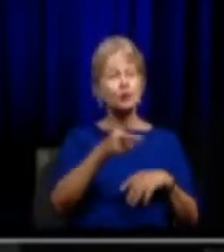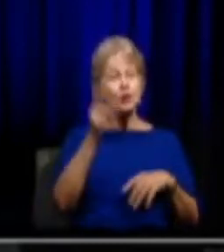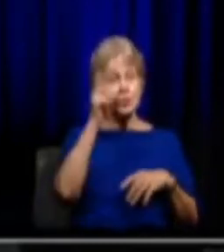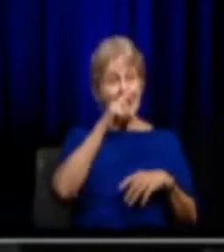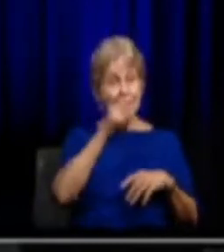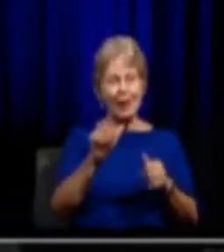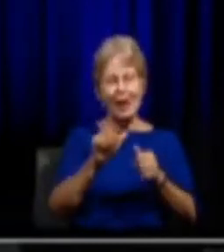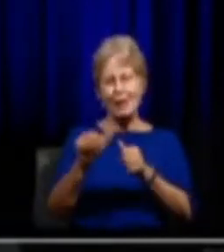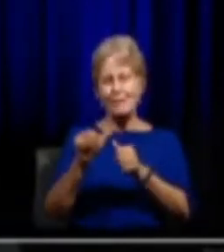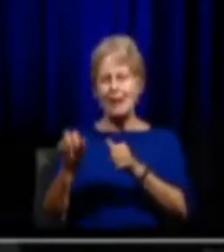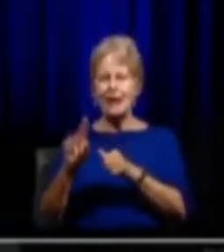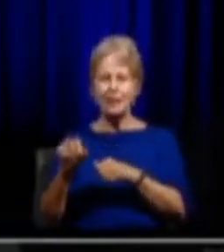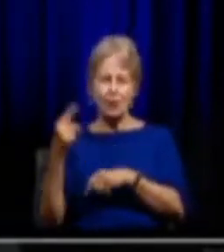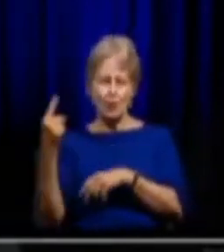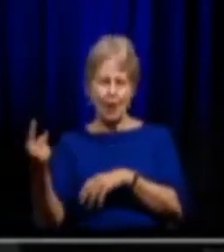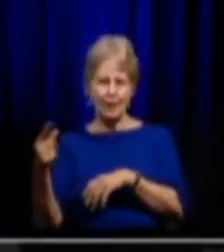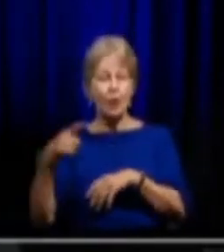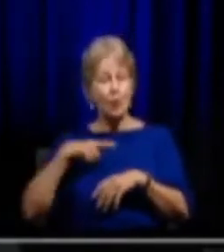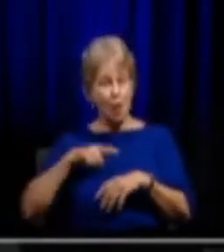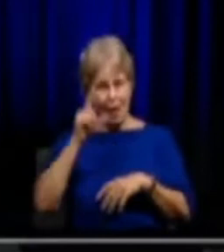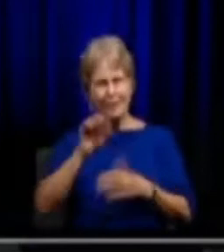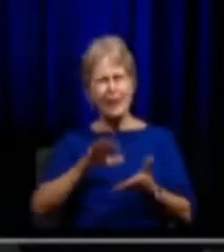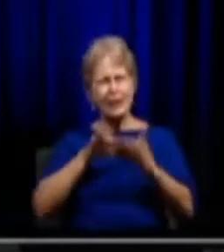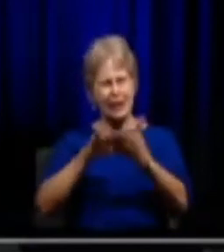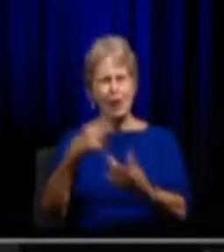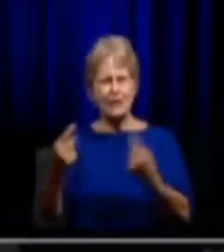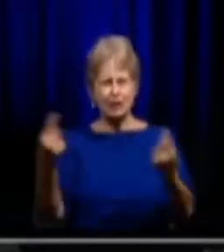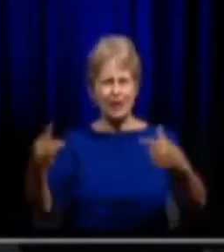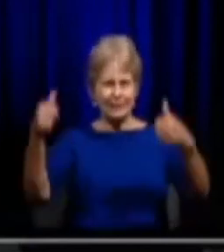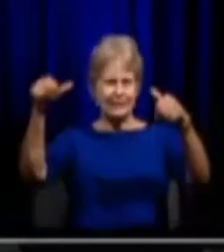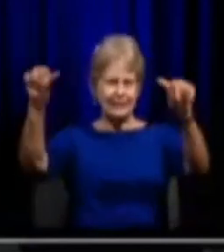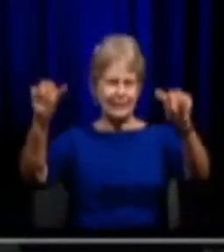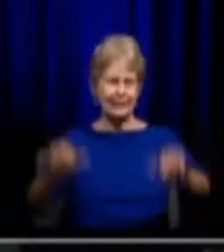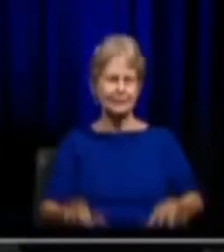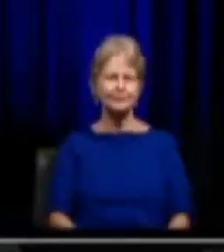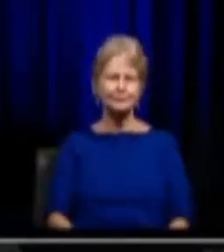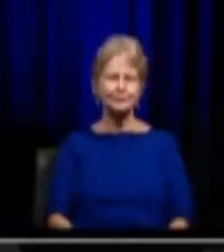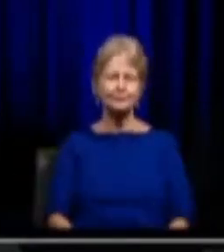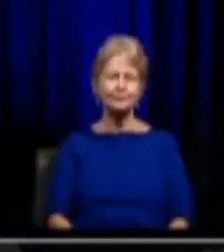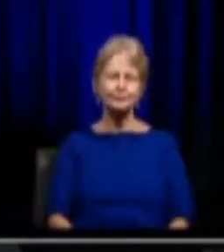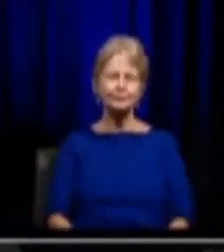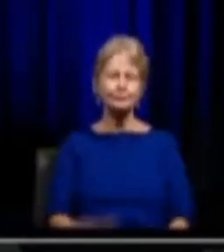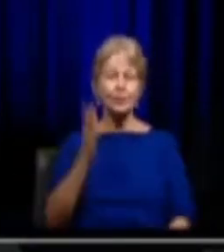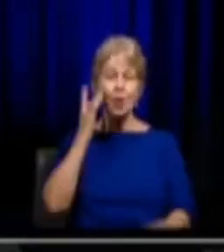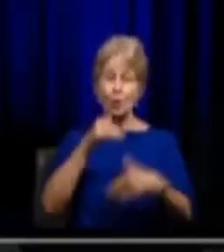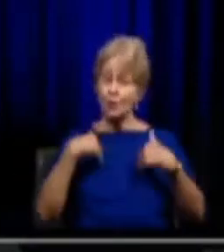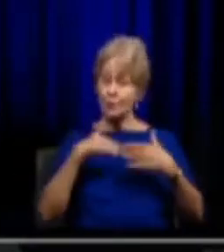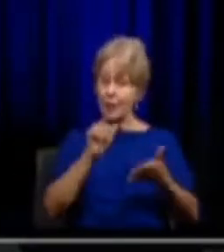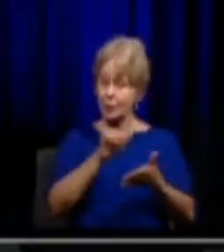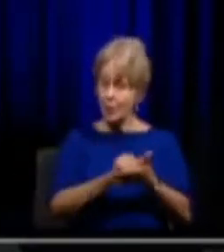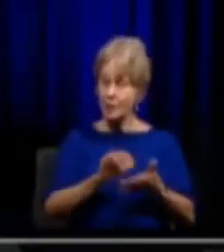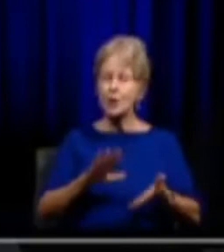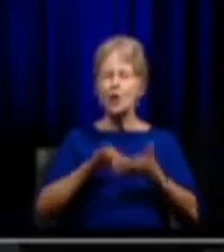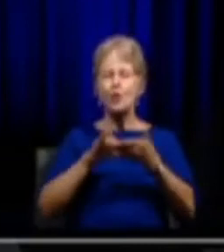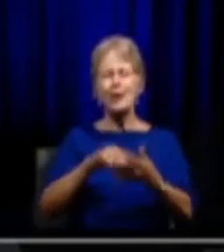than one, for they can help each other succeed. When we get this right, we help each other be more and more